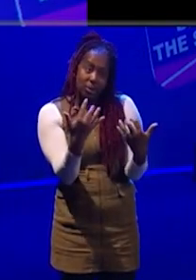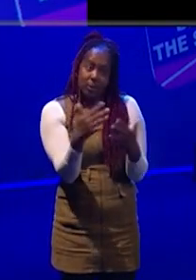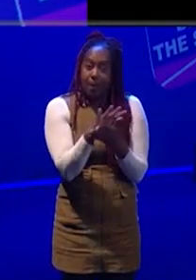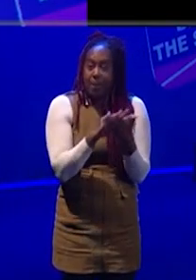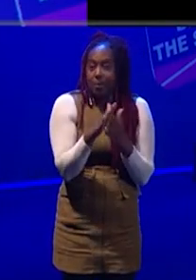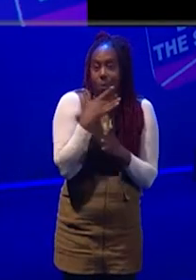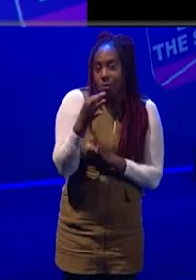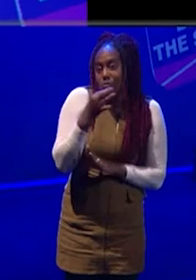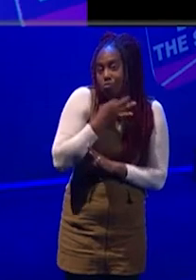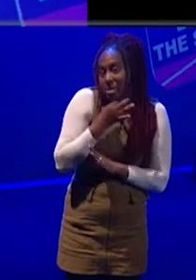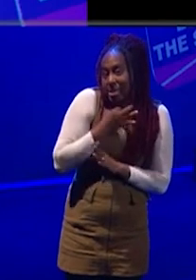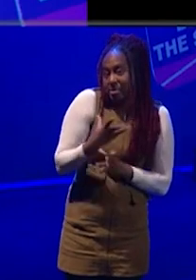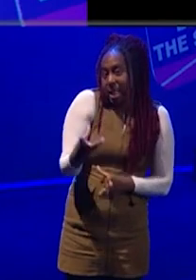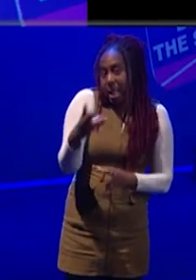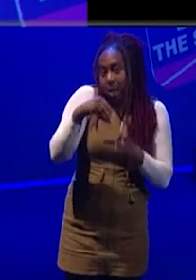be inclusive.